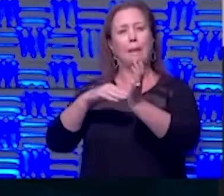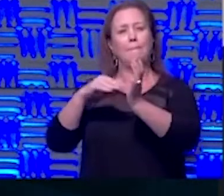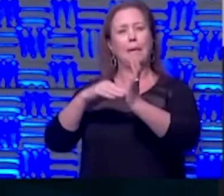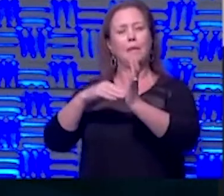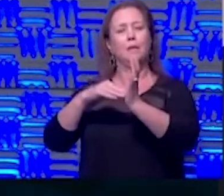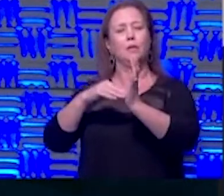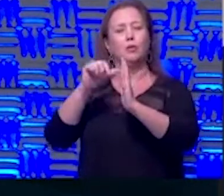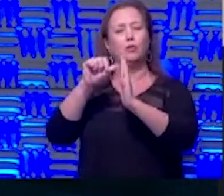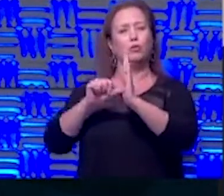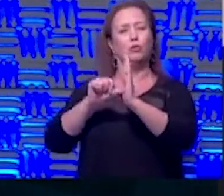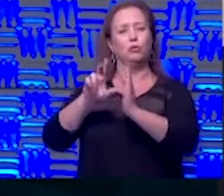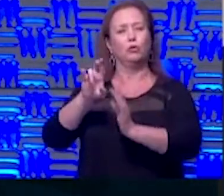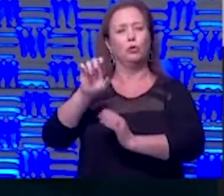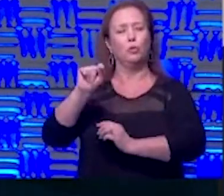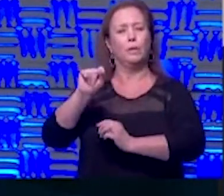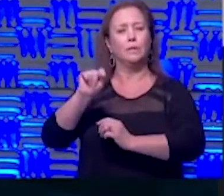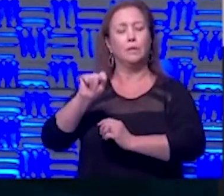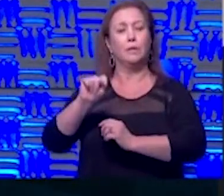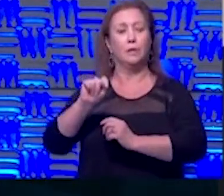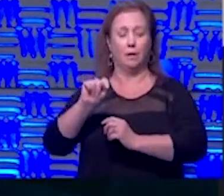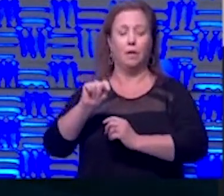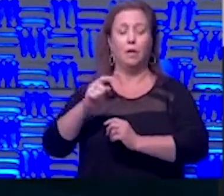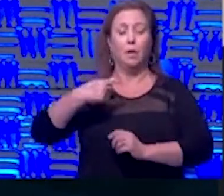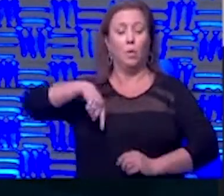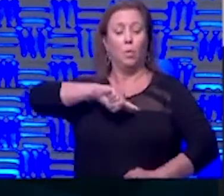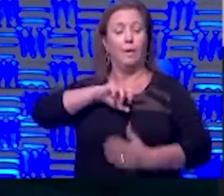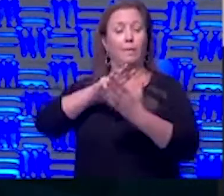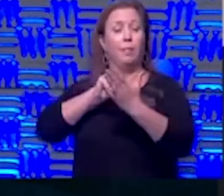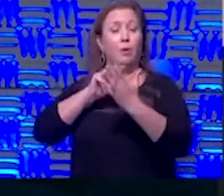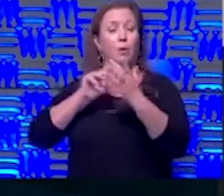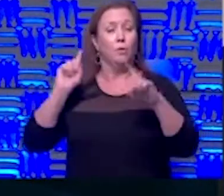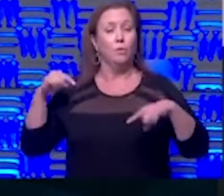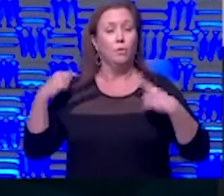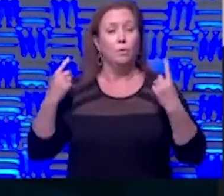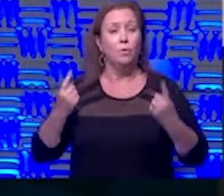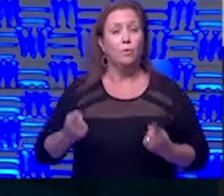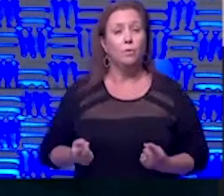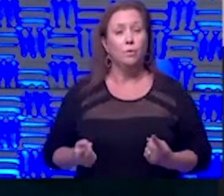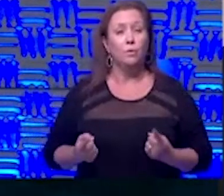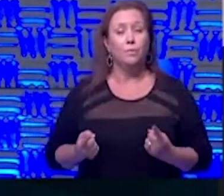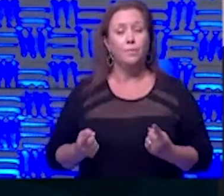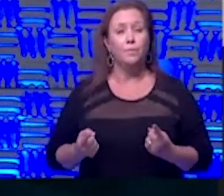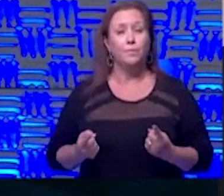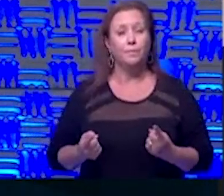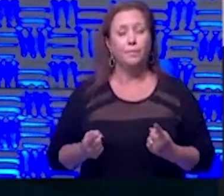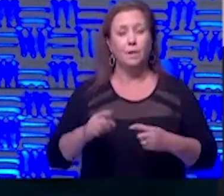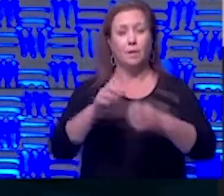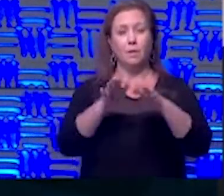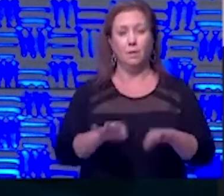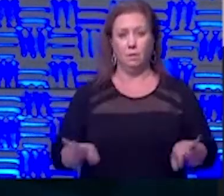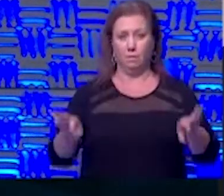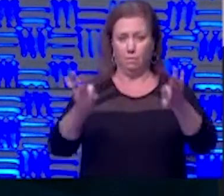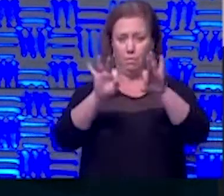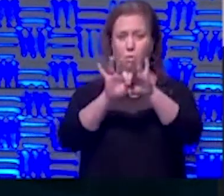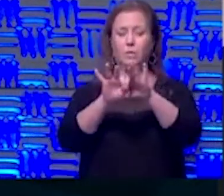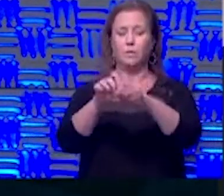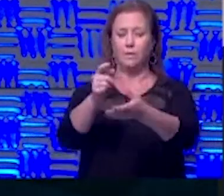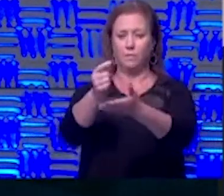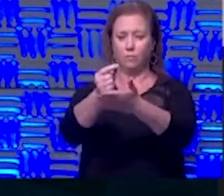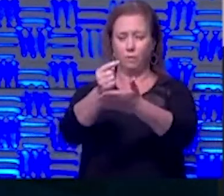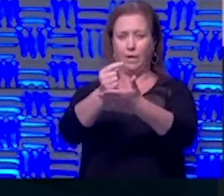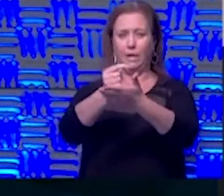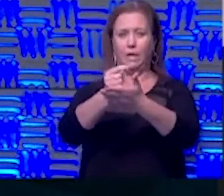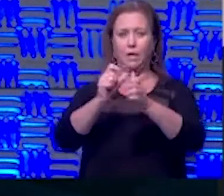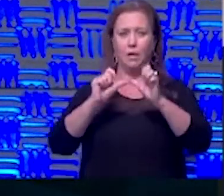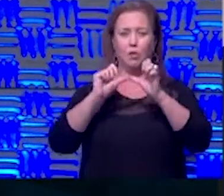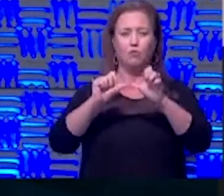units. One of the lessons that we've learned is the importance of treating